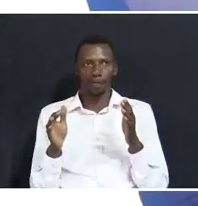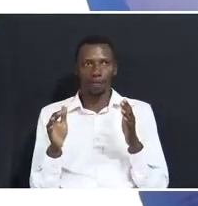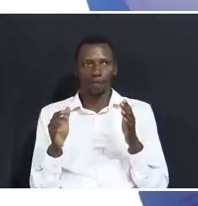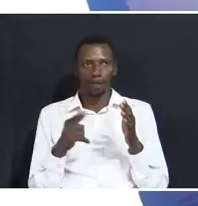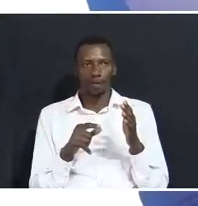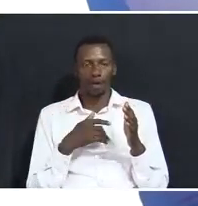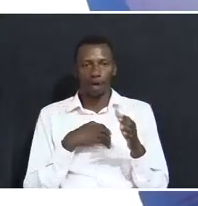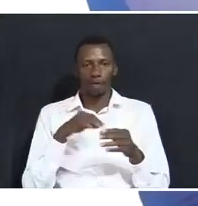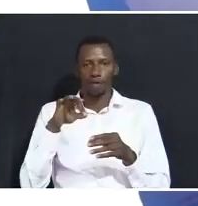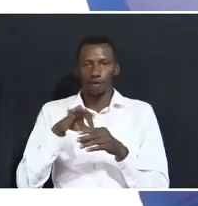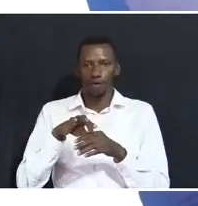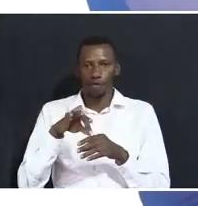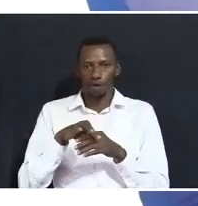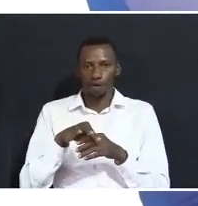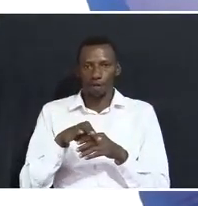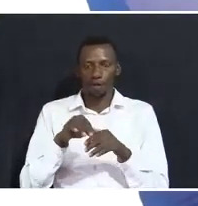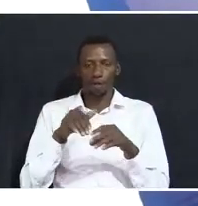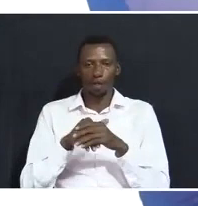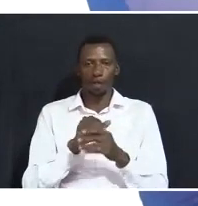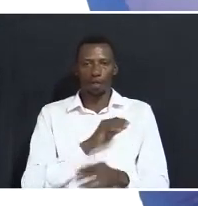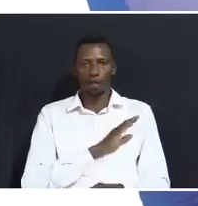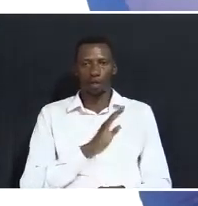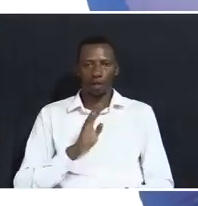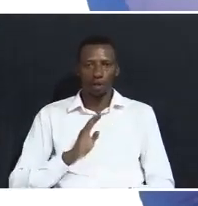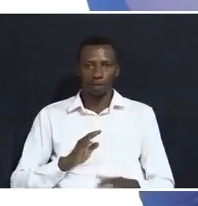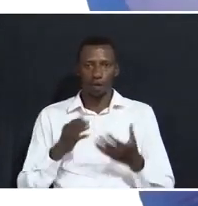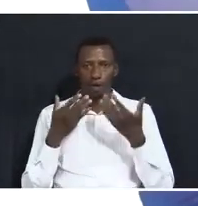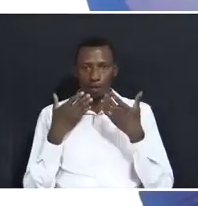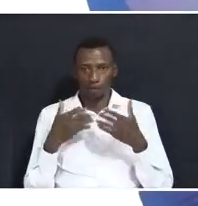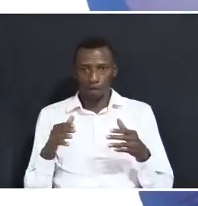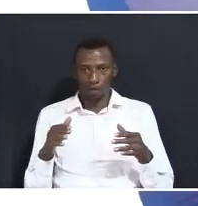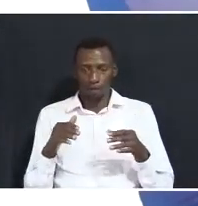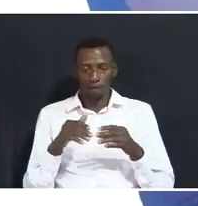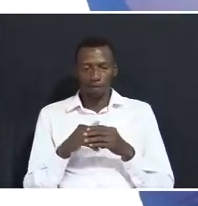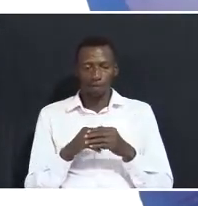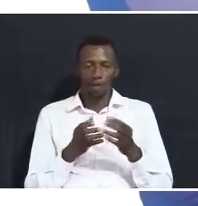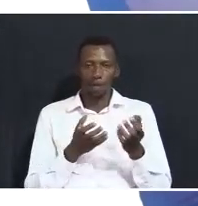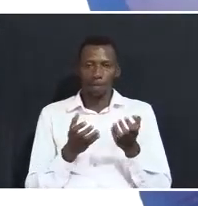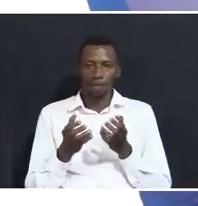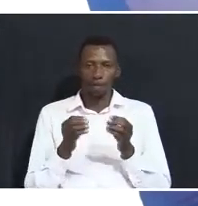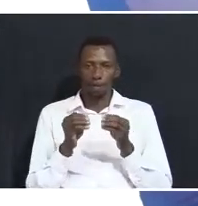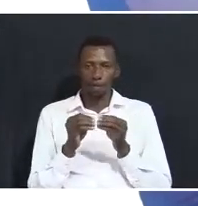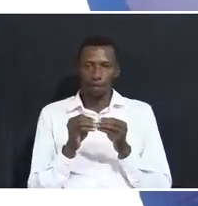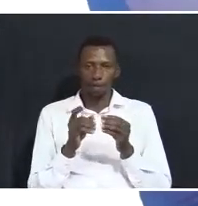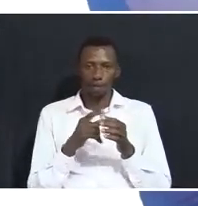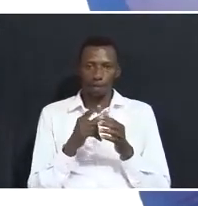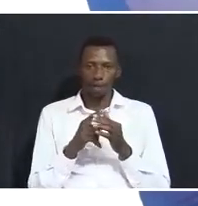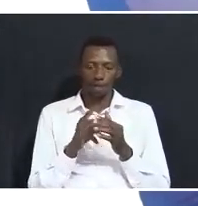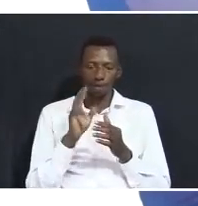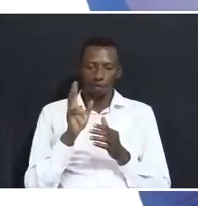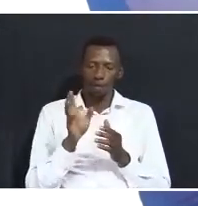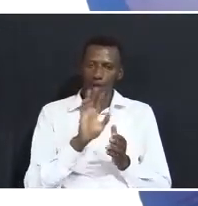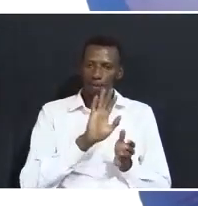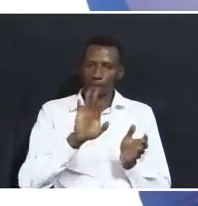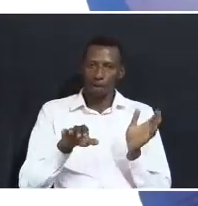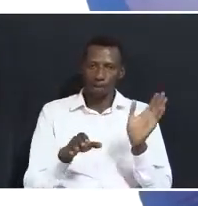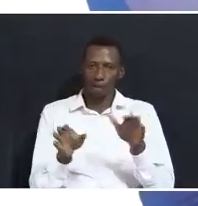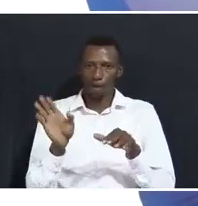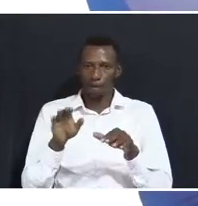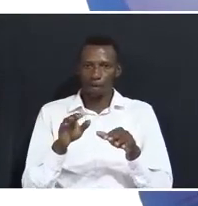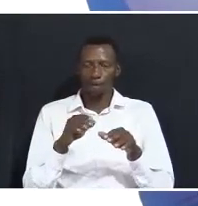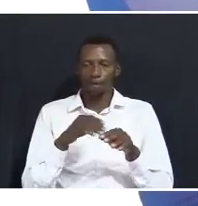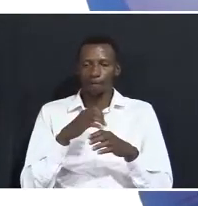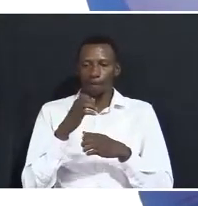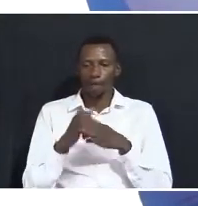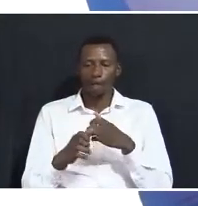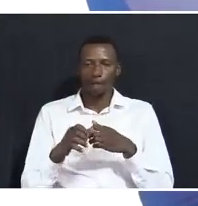and we have voted them in the board, and in the business meeting. And we will return every end of the quarter to